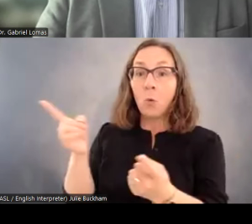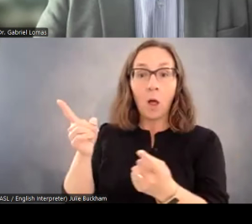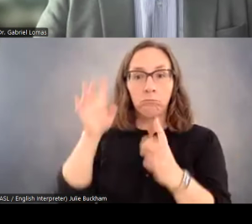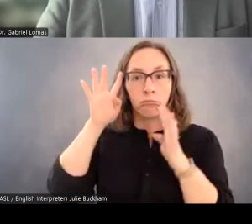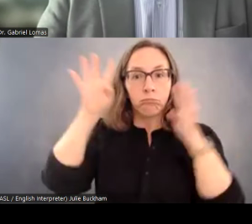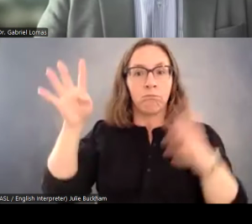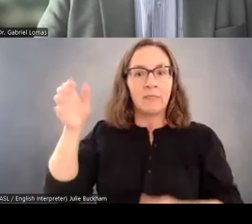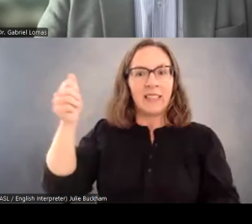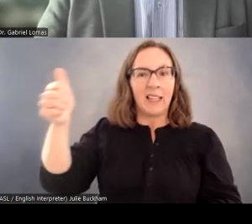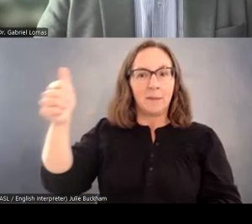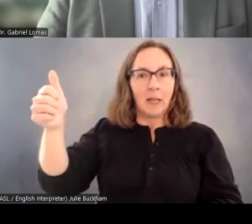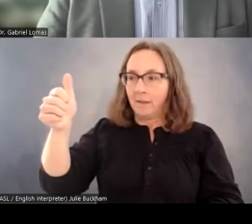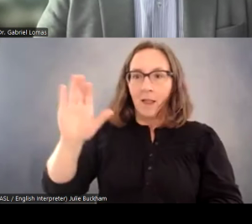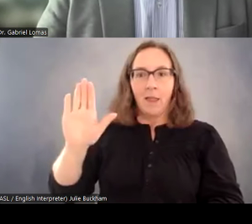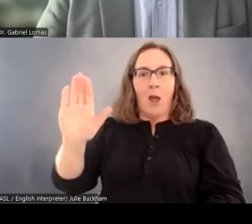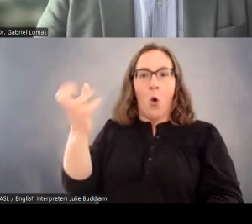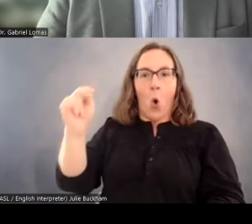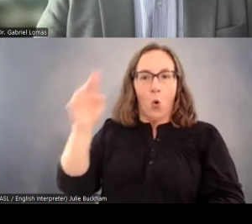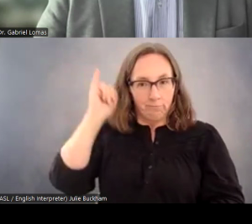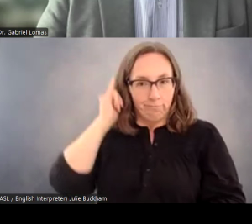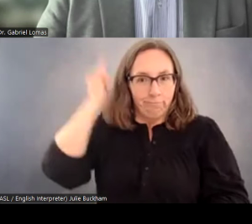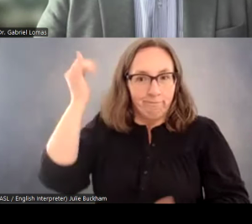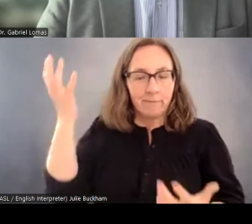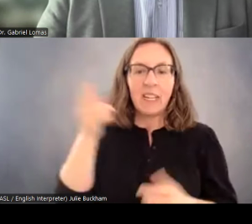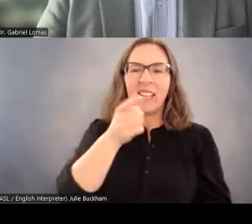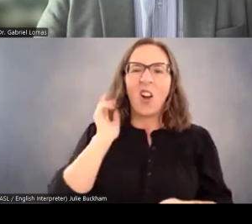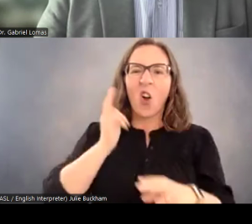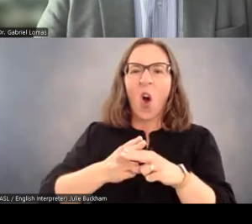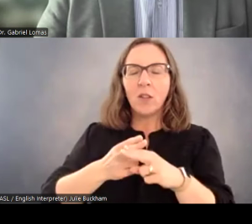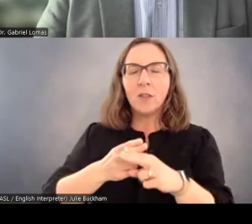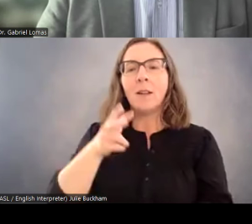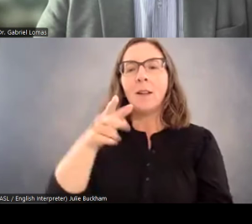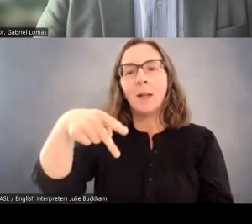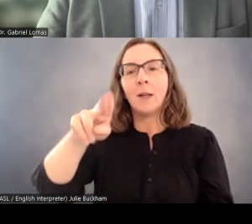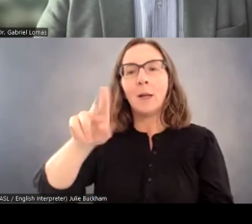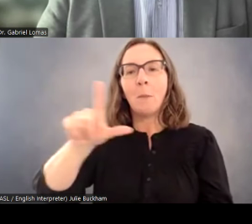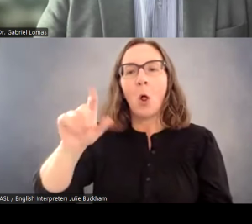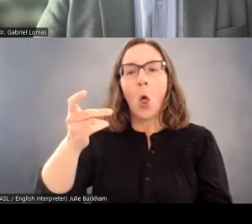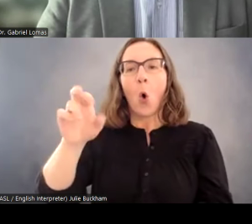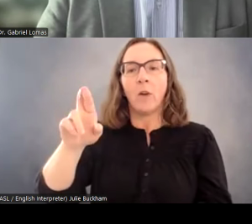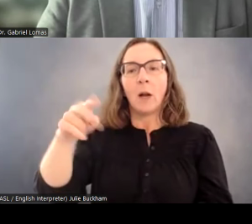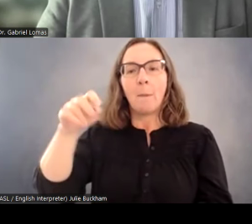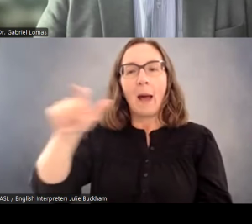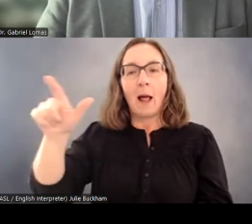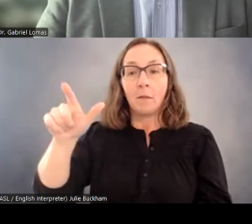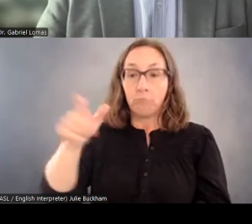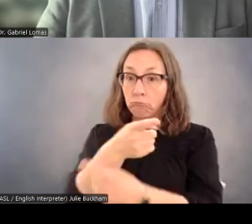up with systems to help. And they call this a pullover pal, and people are actually able to purchase